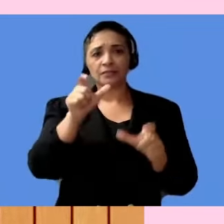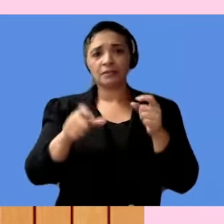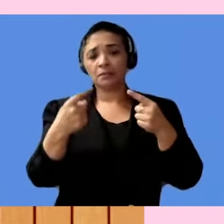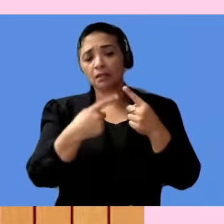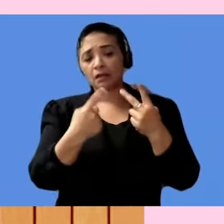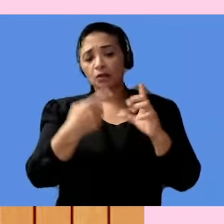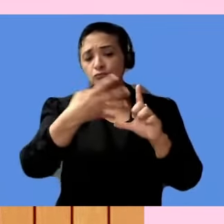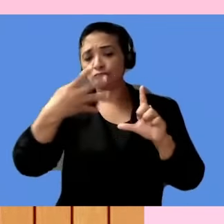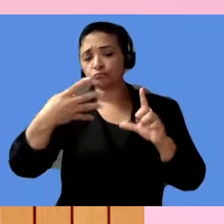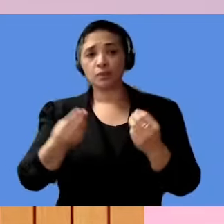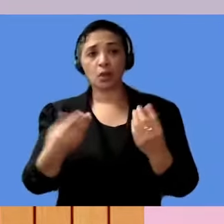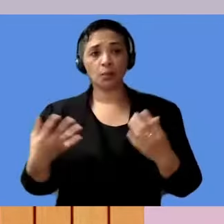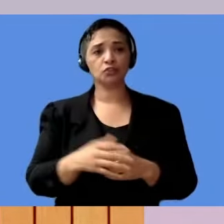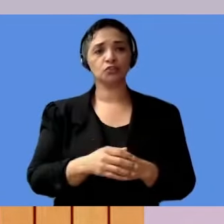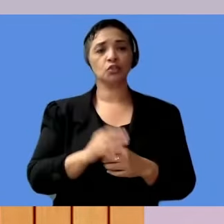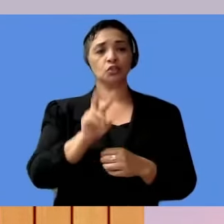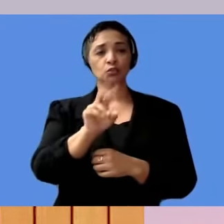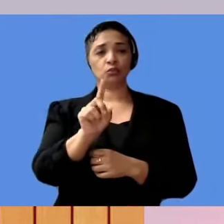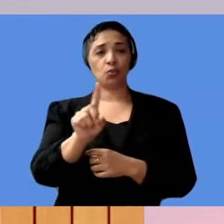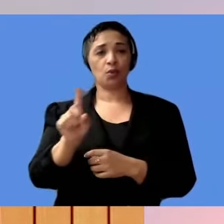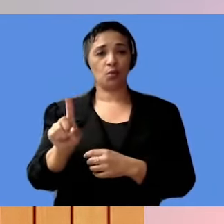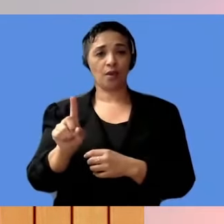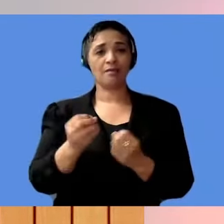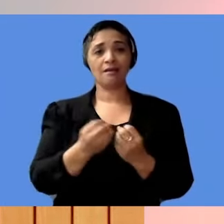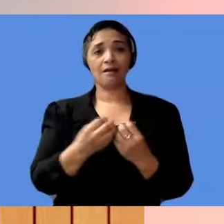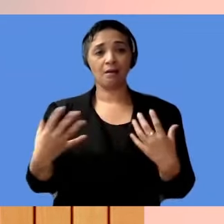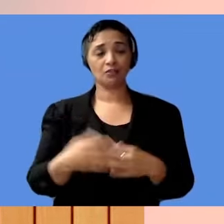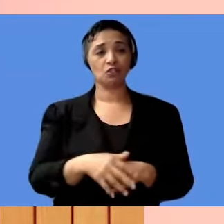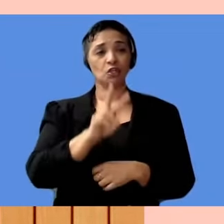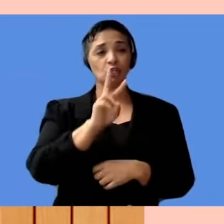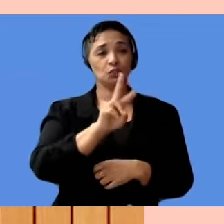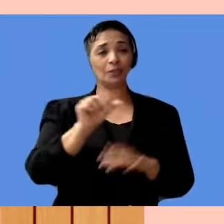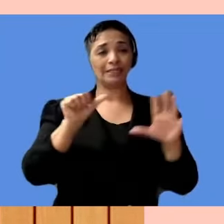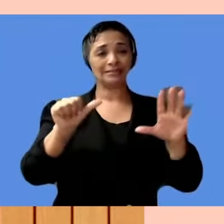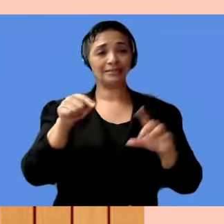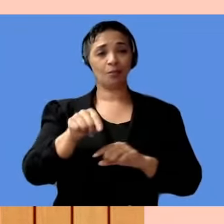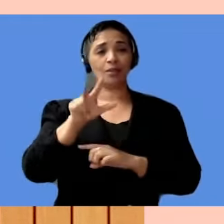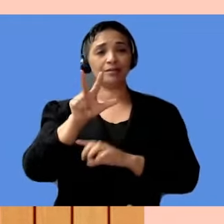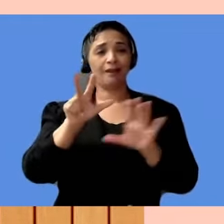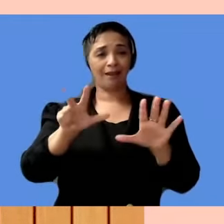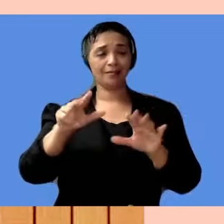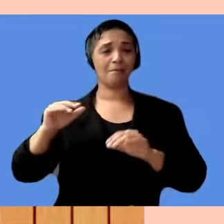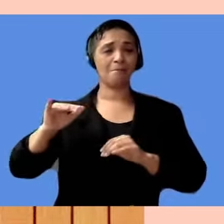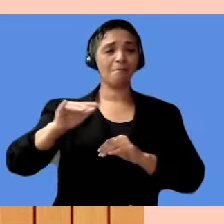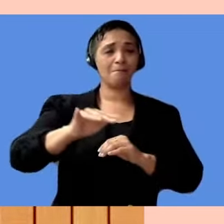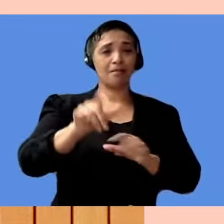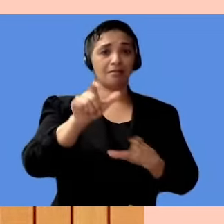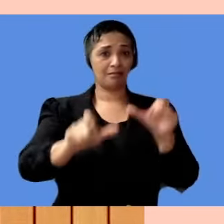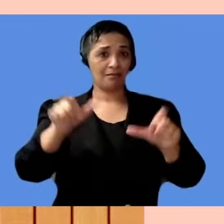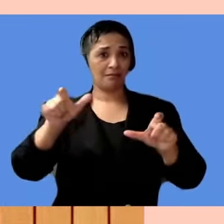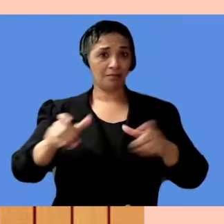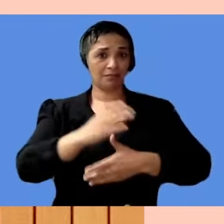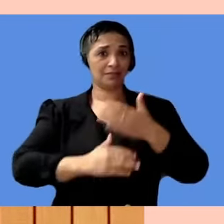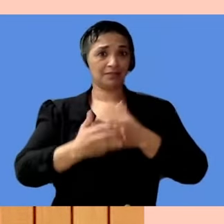2011 by Government of India, it's about 26.8 million people with disability. So those who are from this part of the